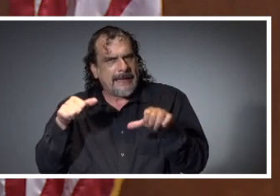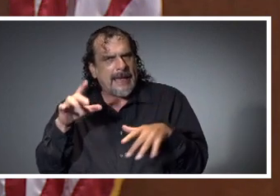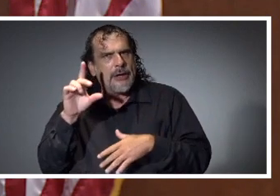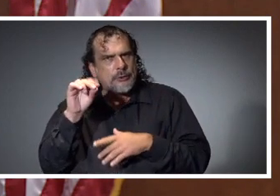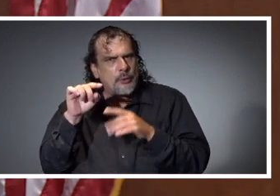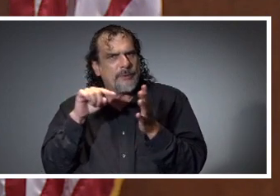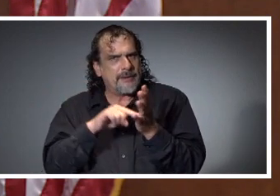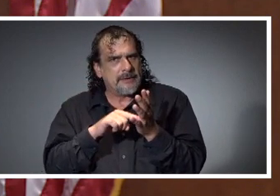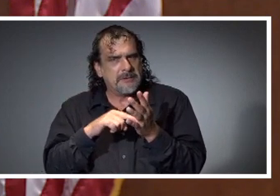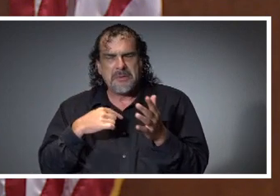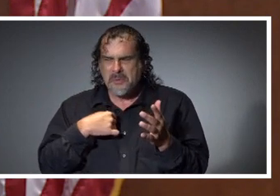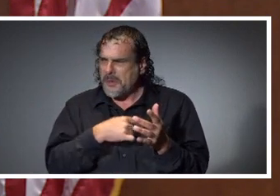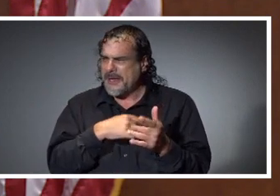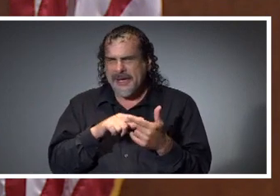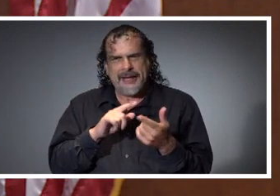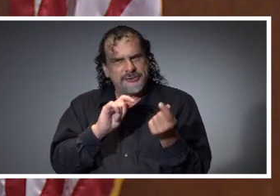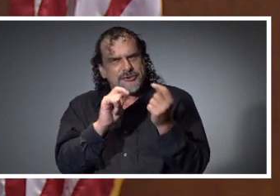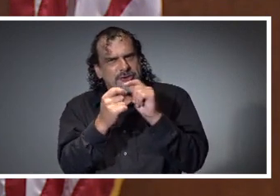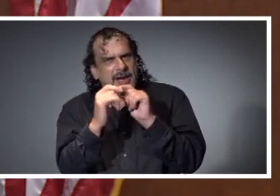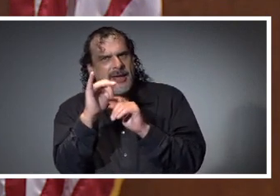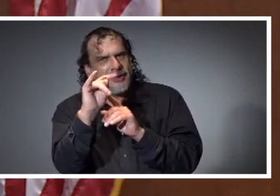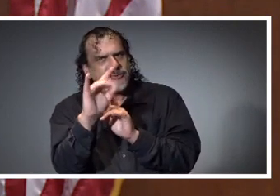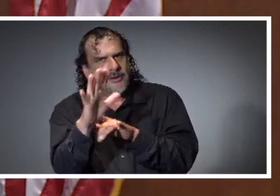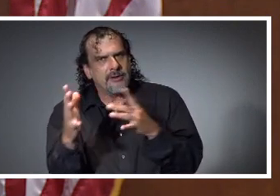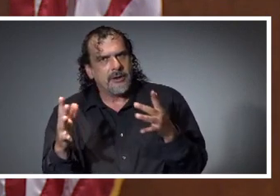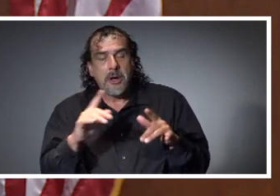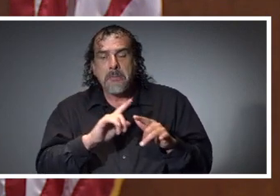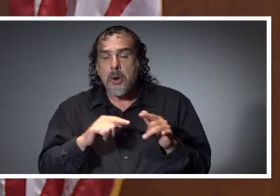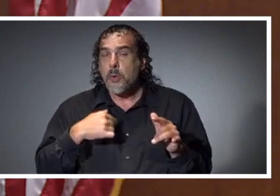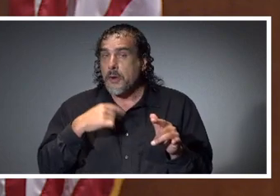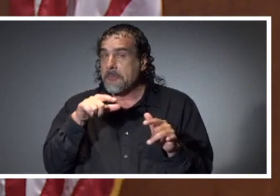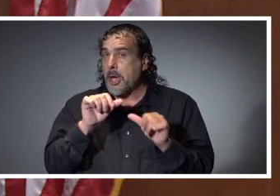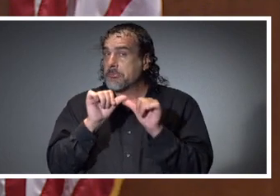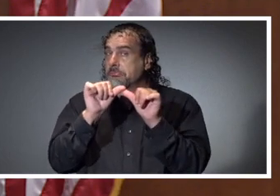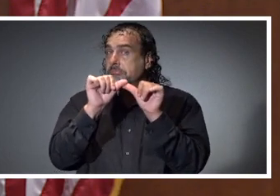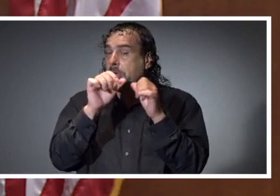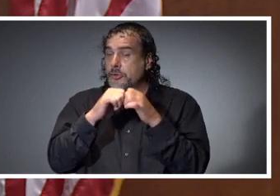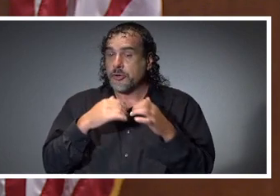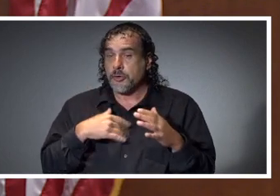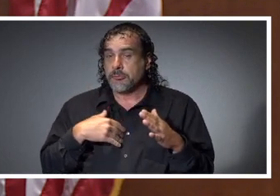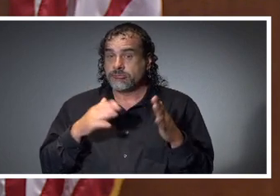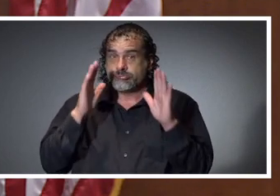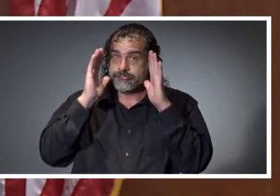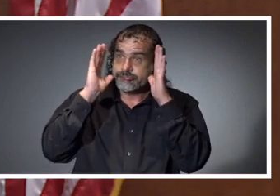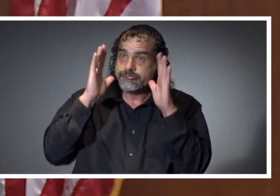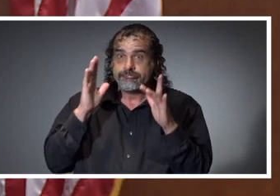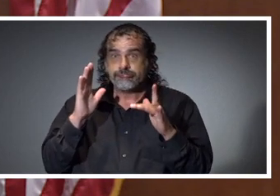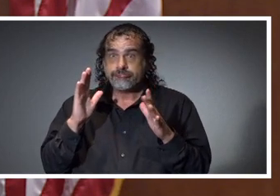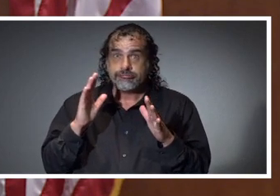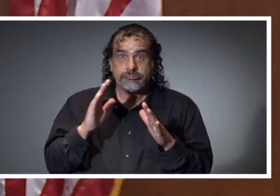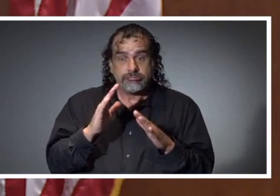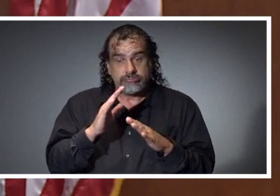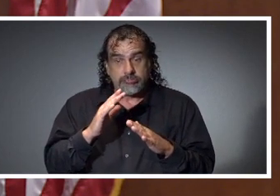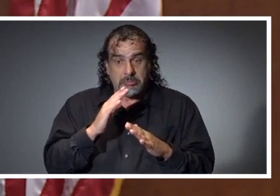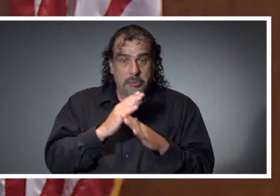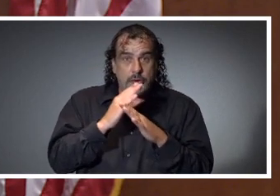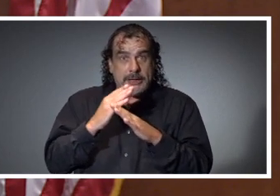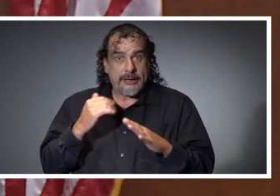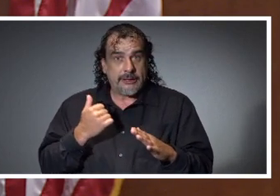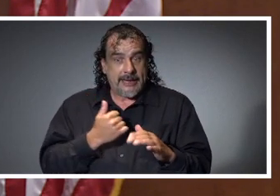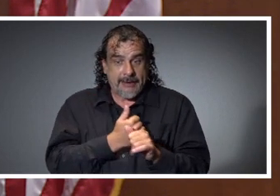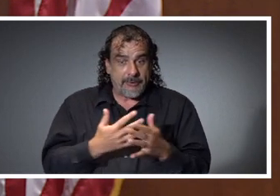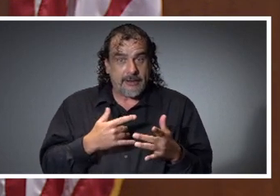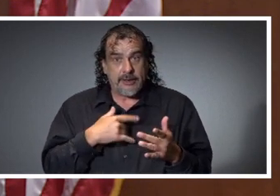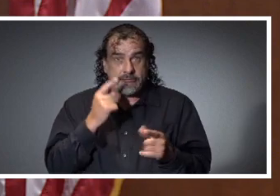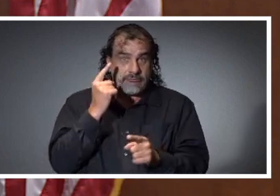can make a difference, but we must continue to be diligent. We must continue to do everything right.